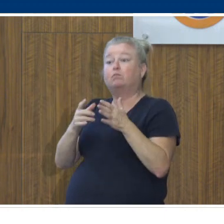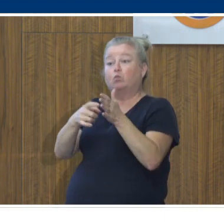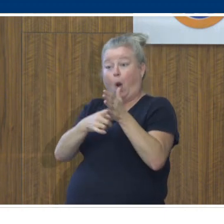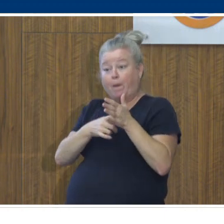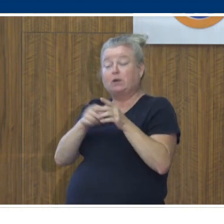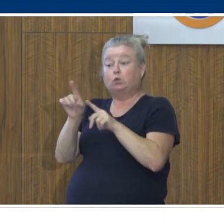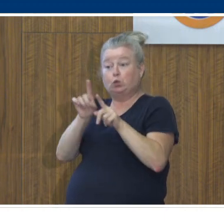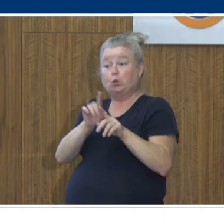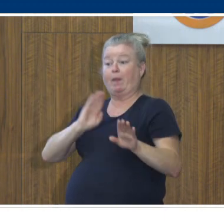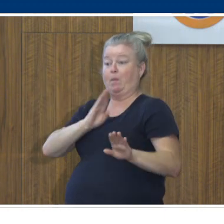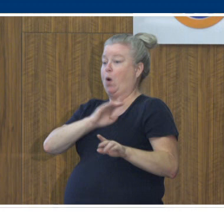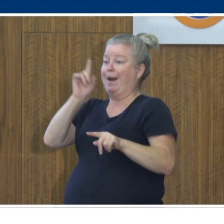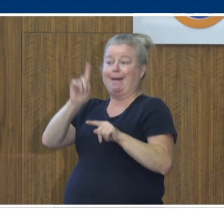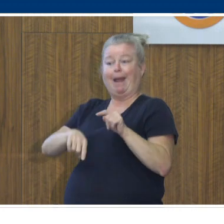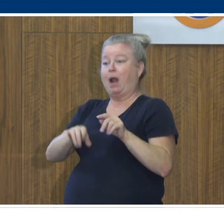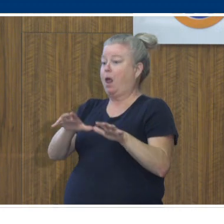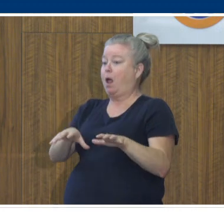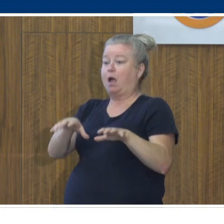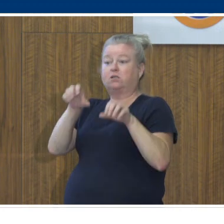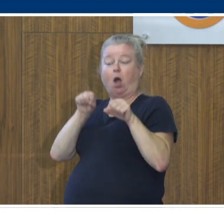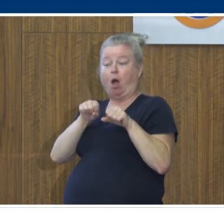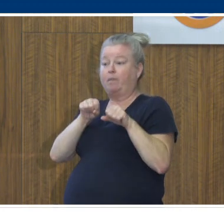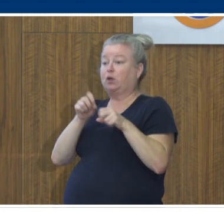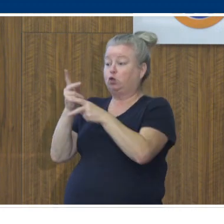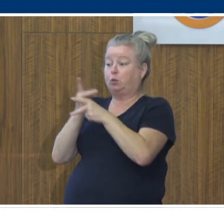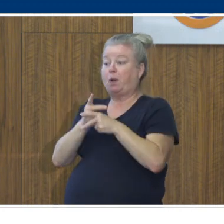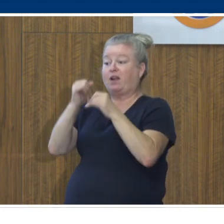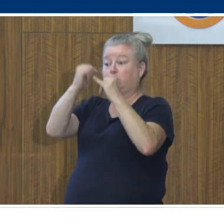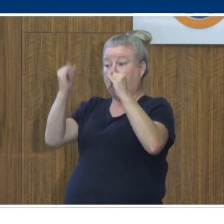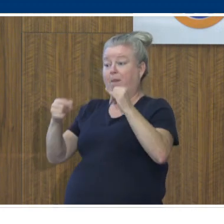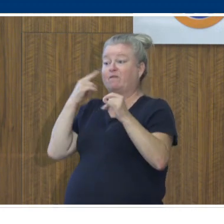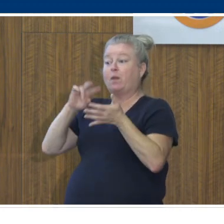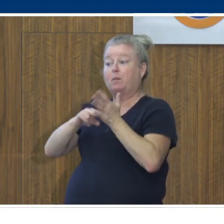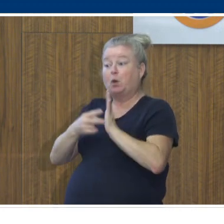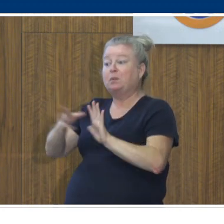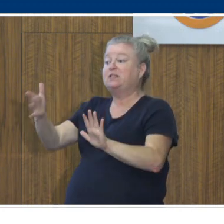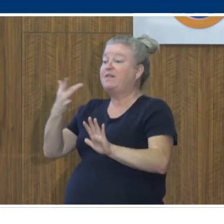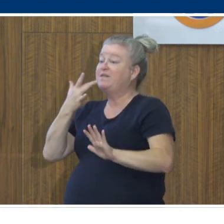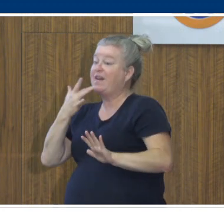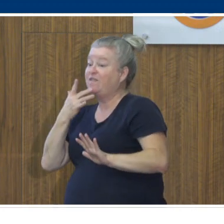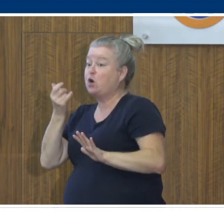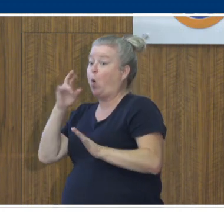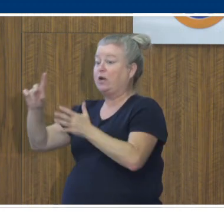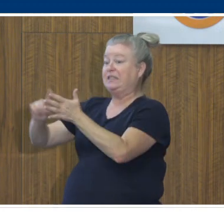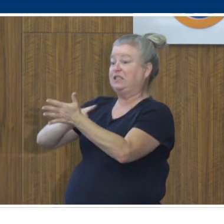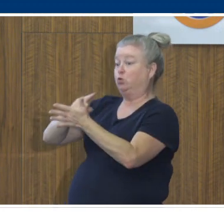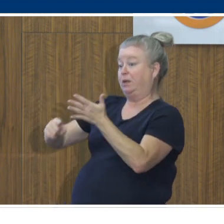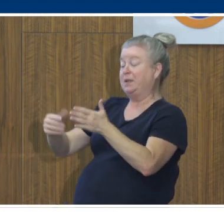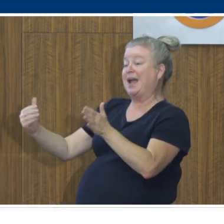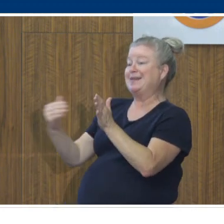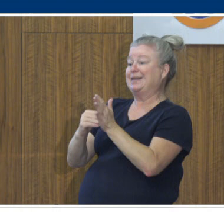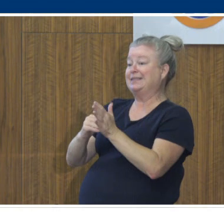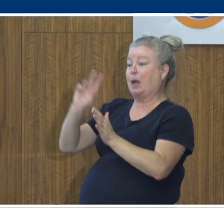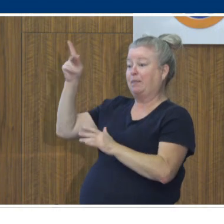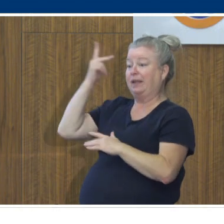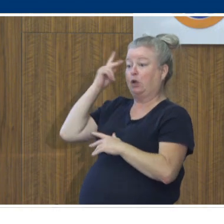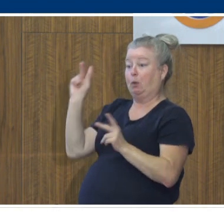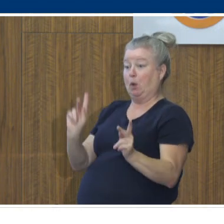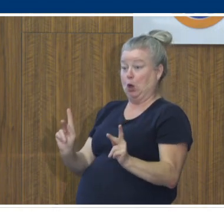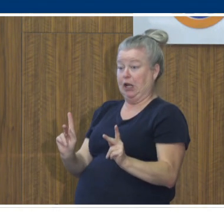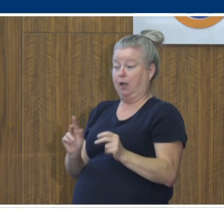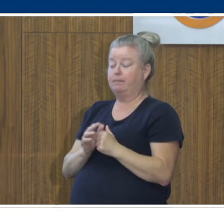board shall not adopt supervisor district boundaries for the purpose of favoring or discriminating against a political party. Next